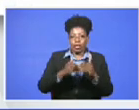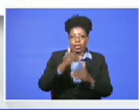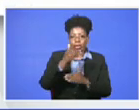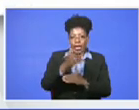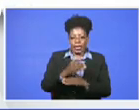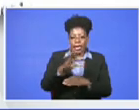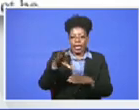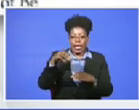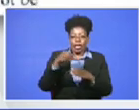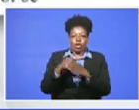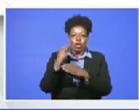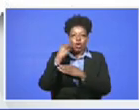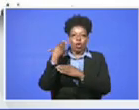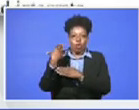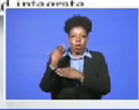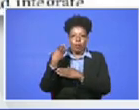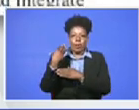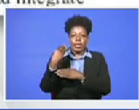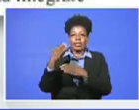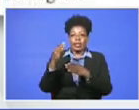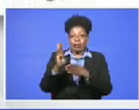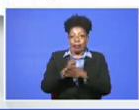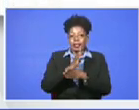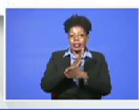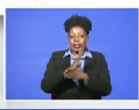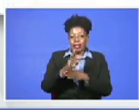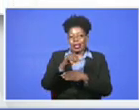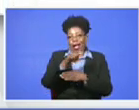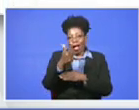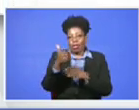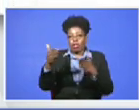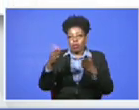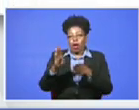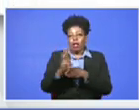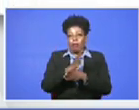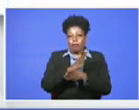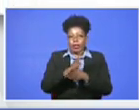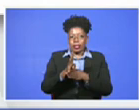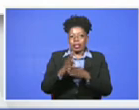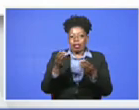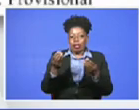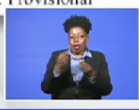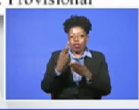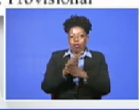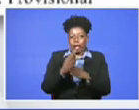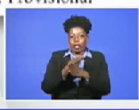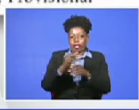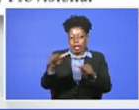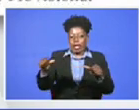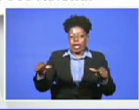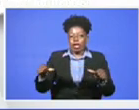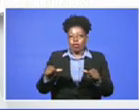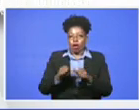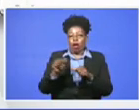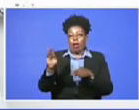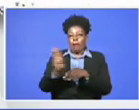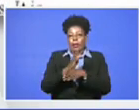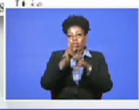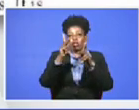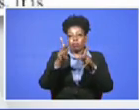They include home-based businesses, sole proprietors, and other small businesses in non-regulated sectors. Business